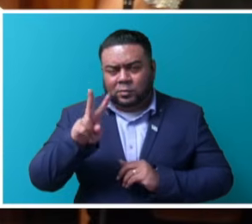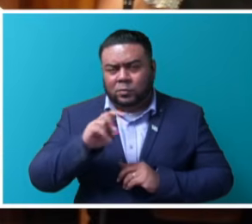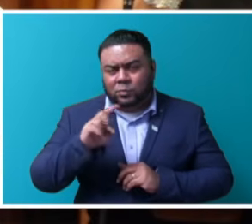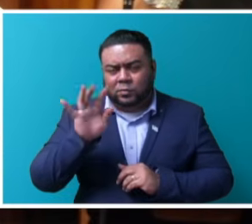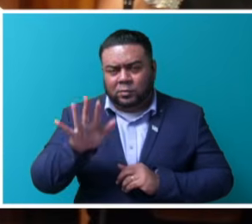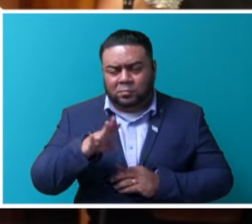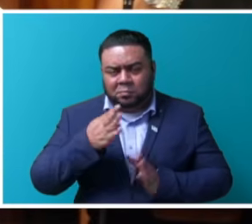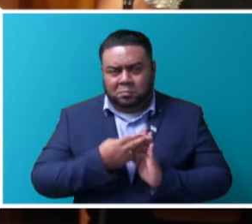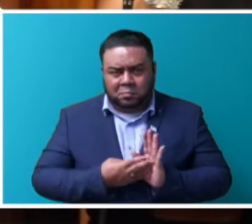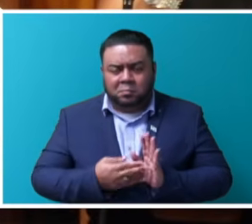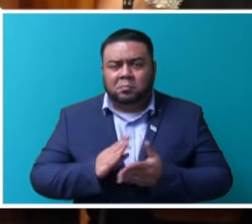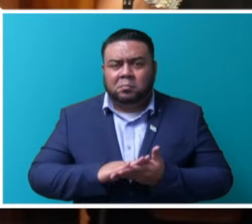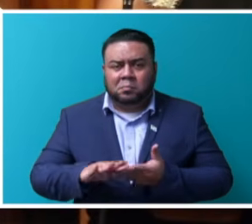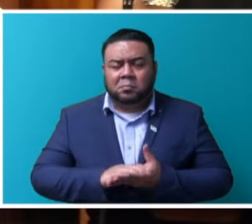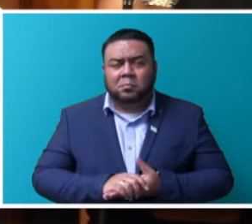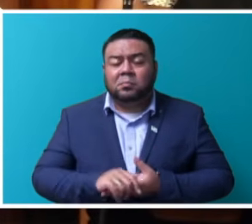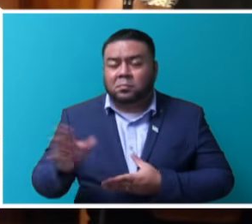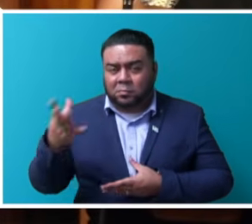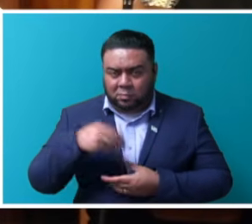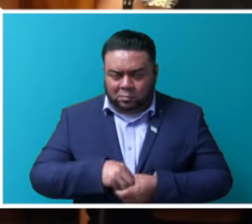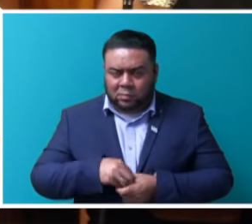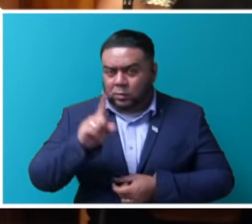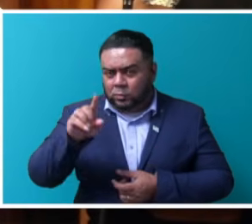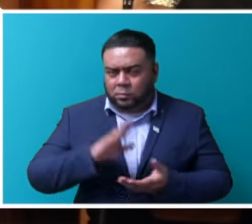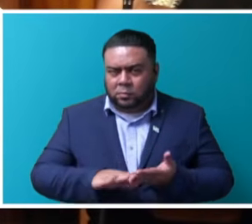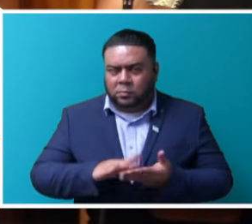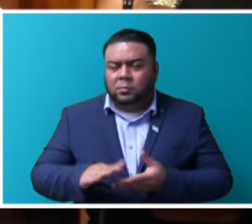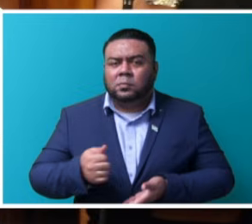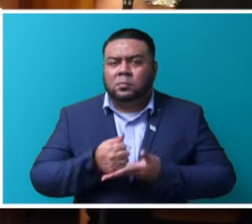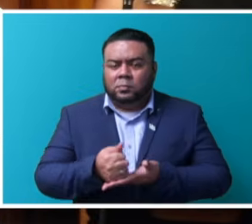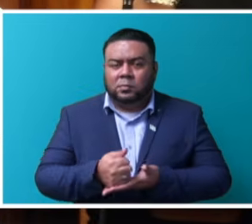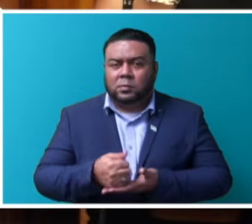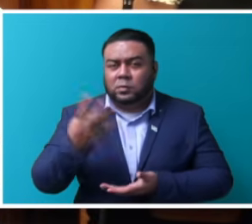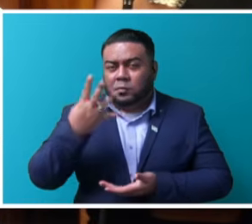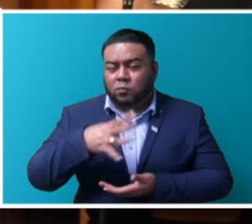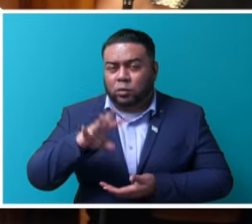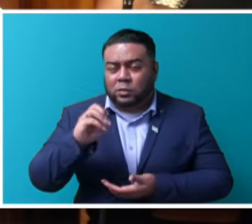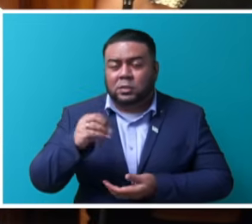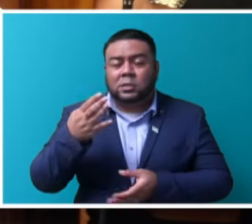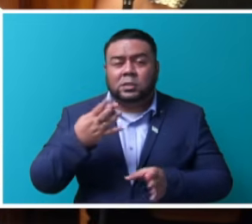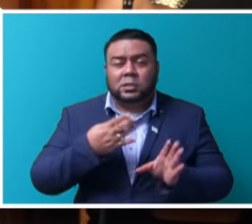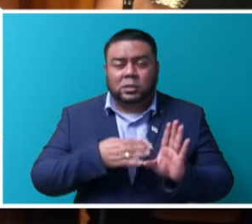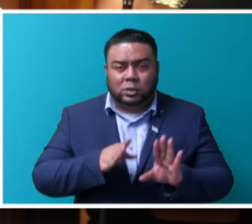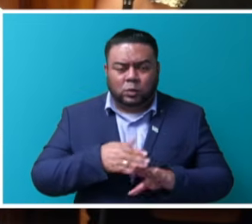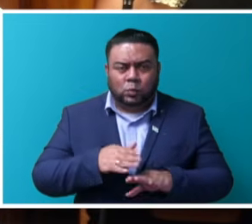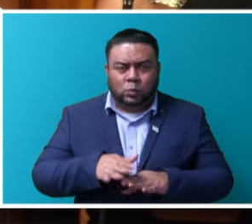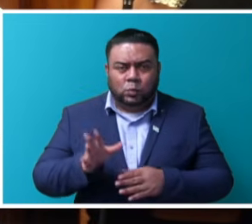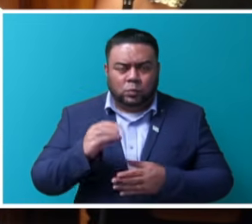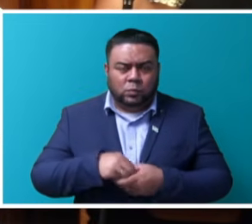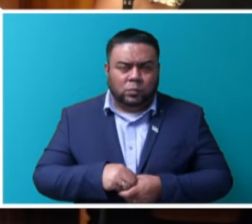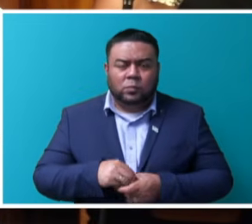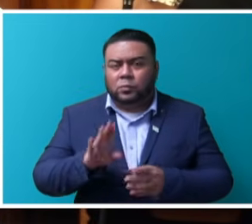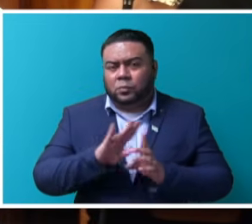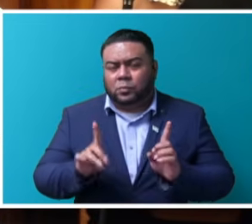is provided. This includes 1 million to support the recruitment of 40 new positions under phase 2 of the job